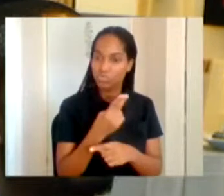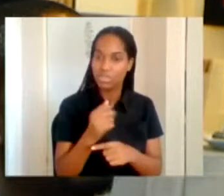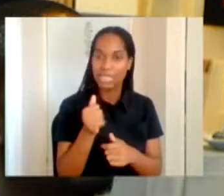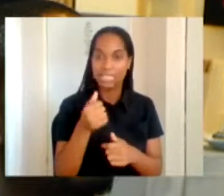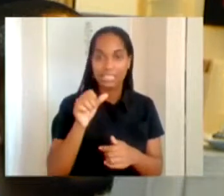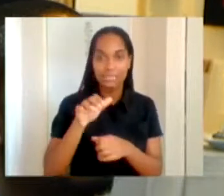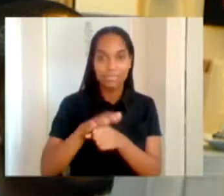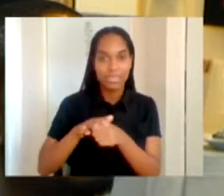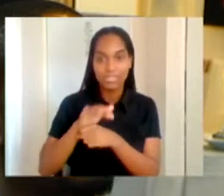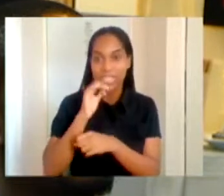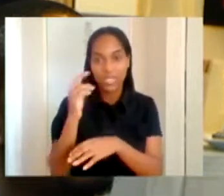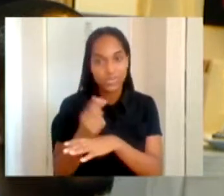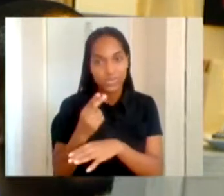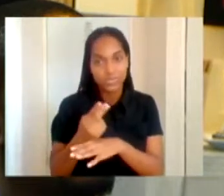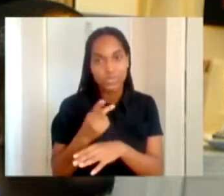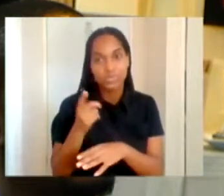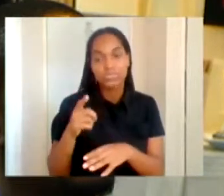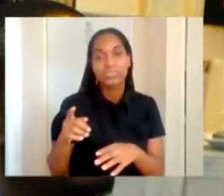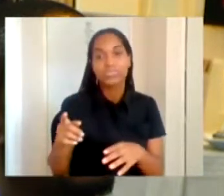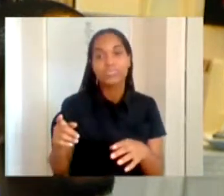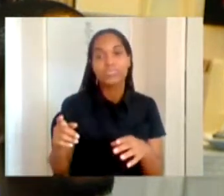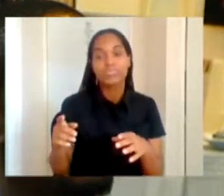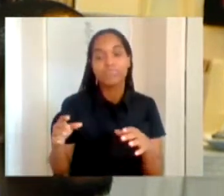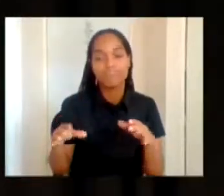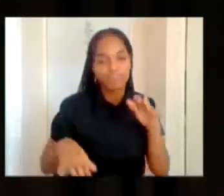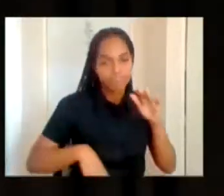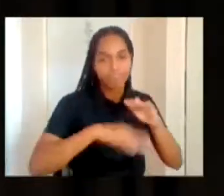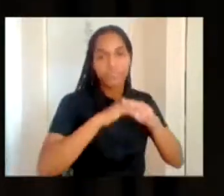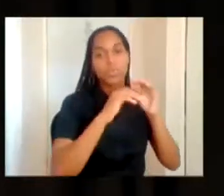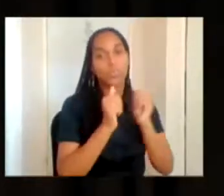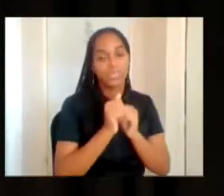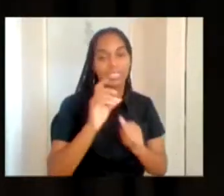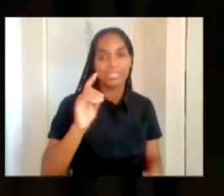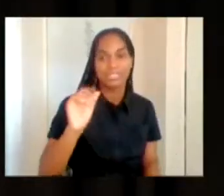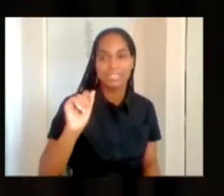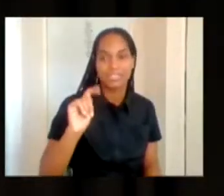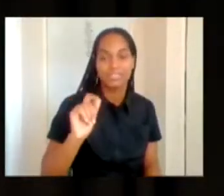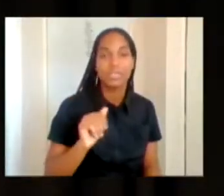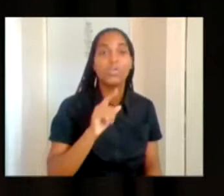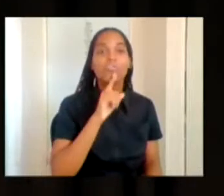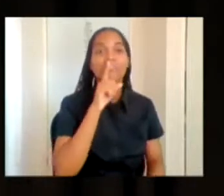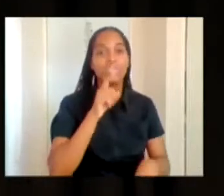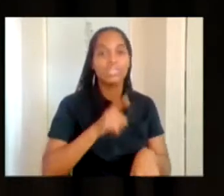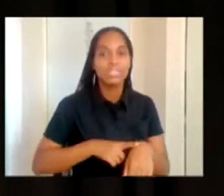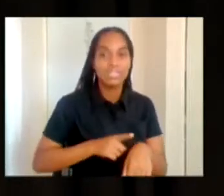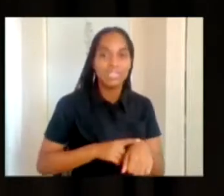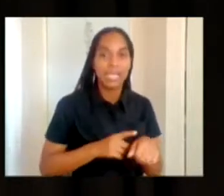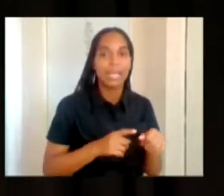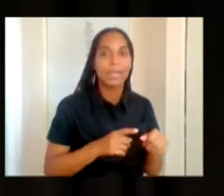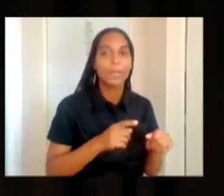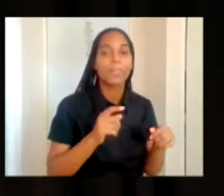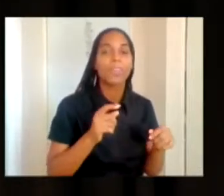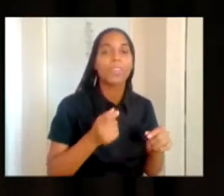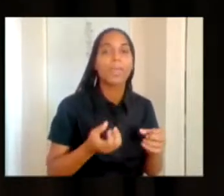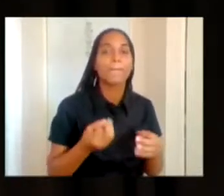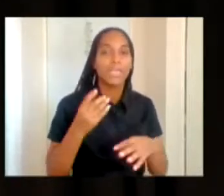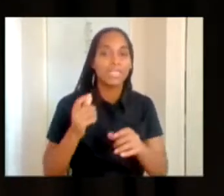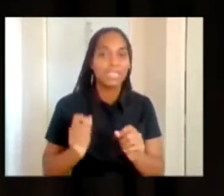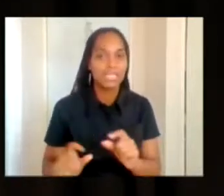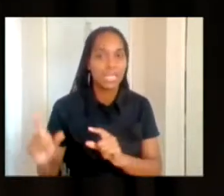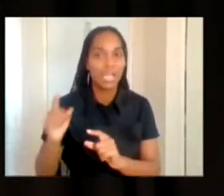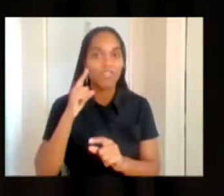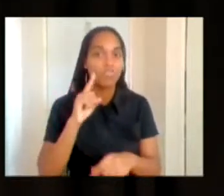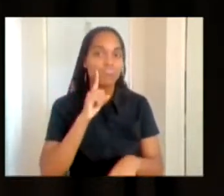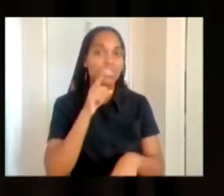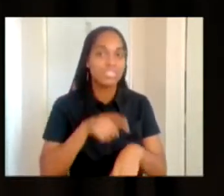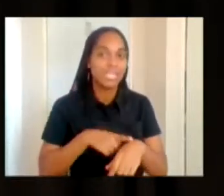being used is filled up with data. Of course, the real-time multicast take precedence over that non-real-time data for now, but that's